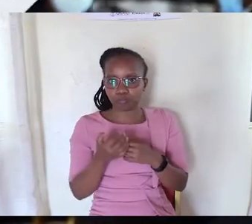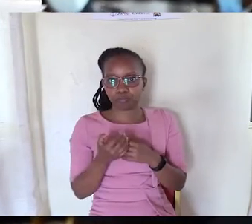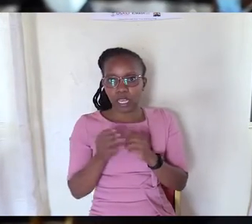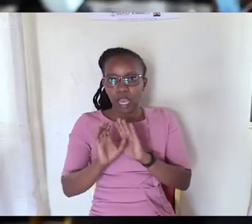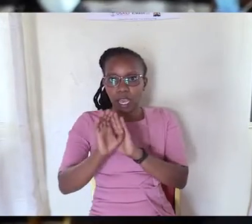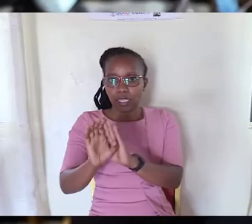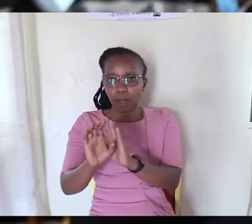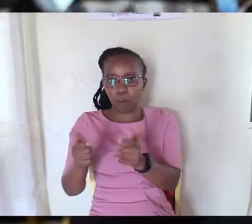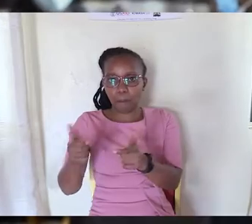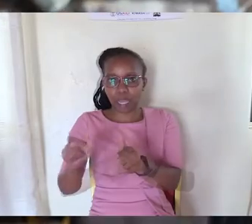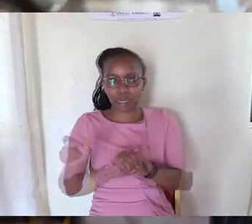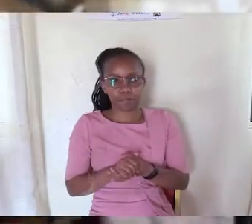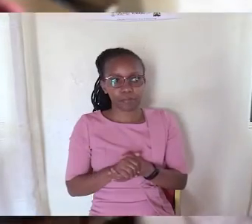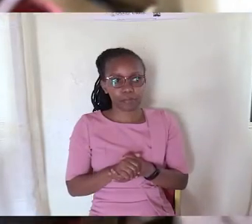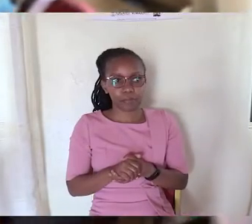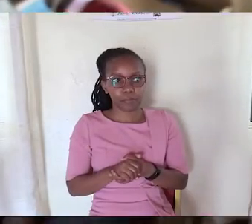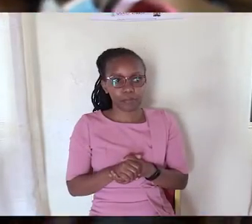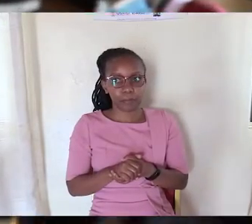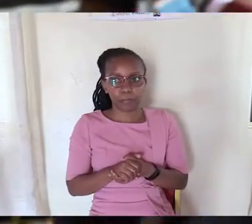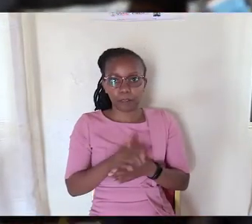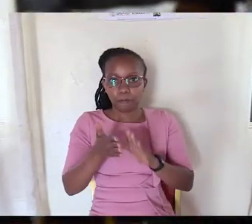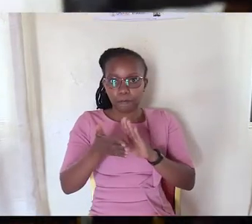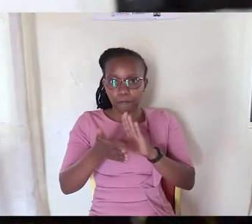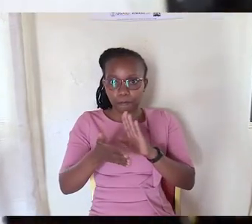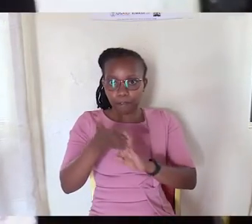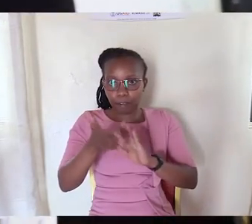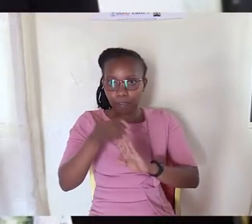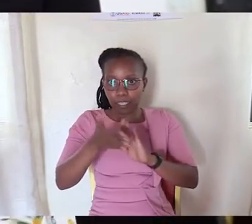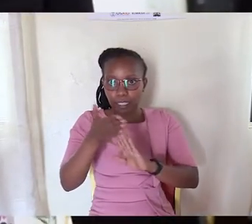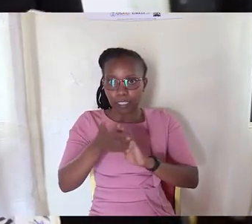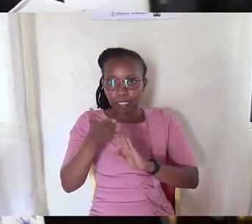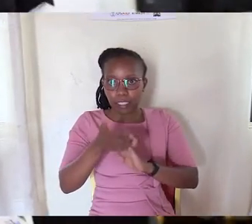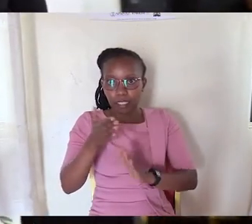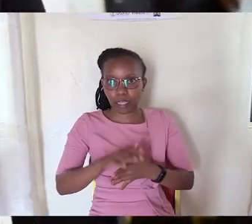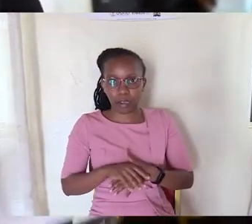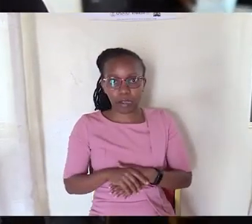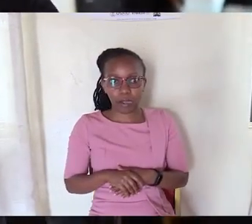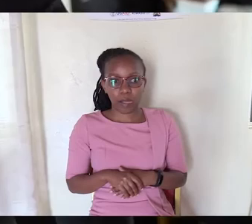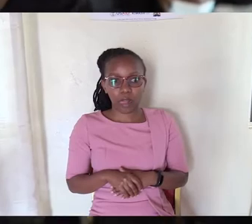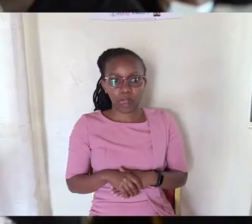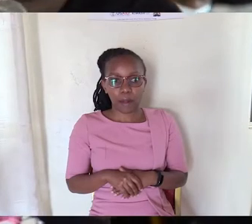that is represented here. So very fast, we are moving to the